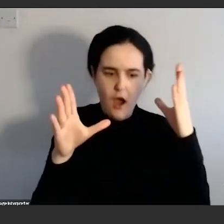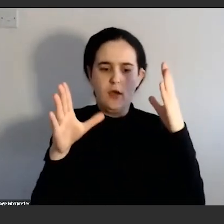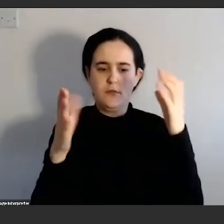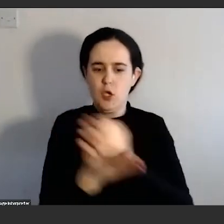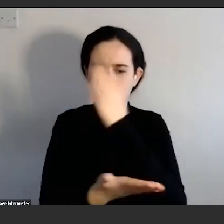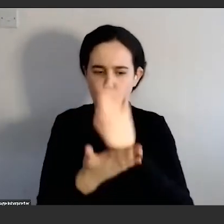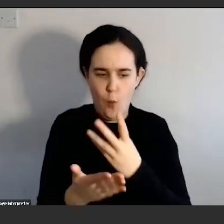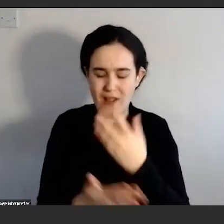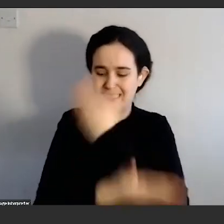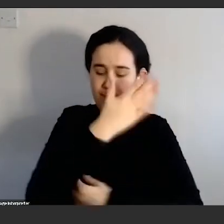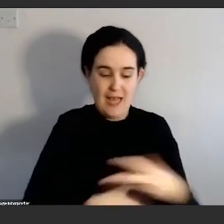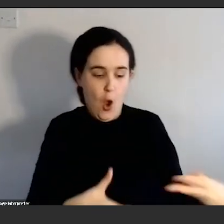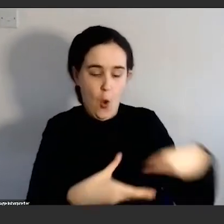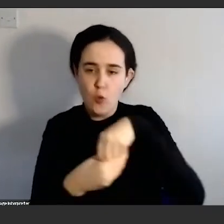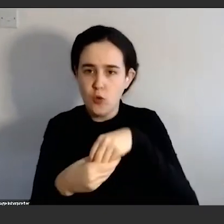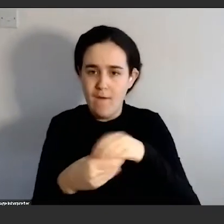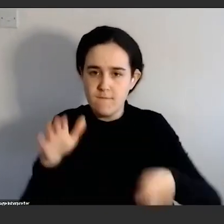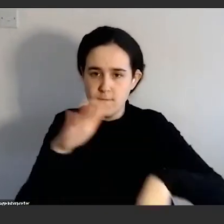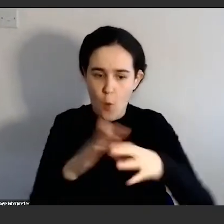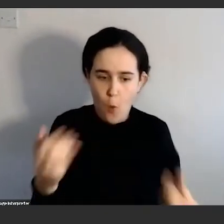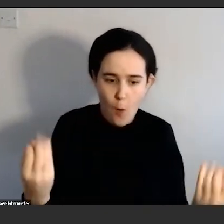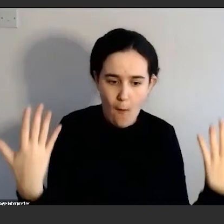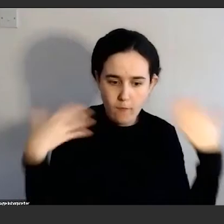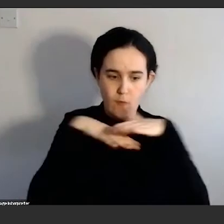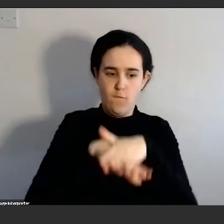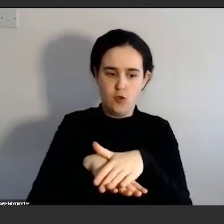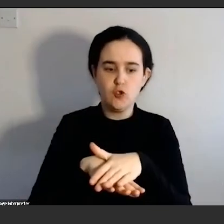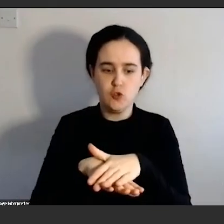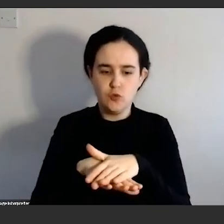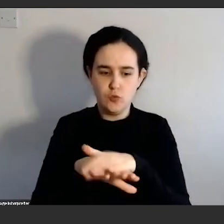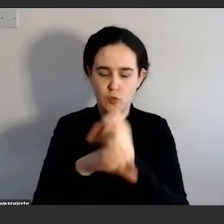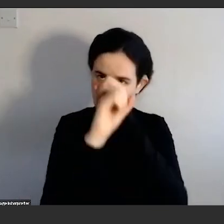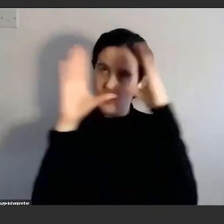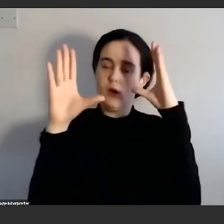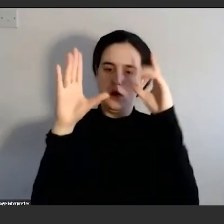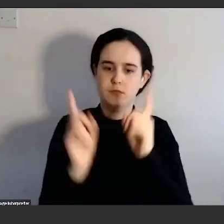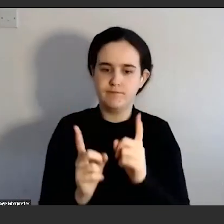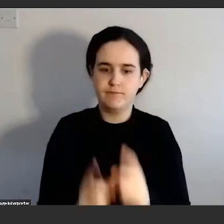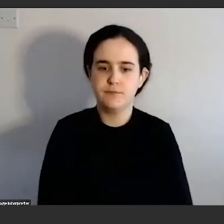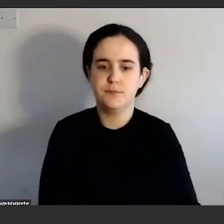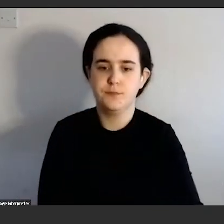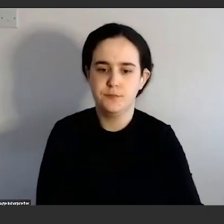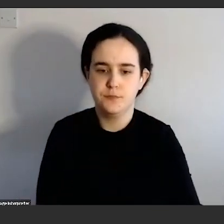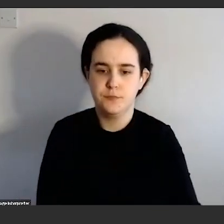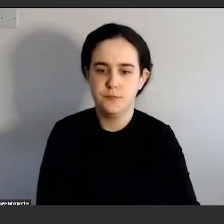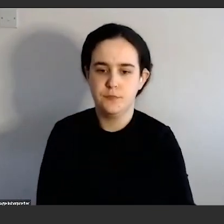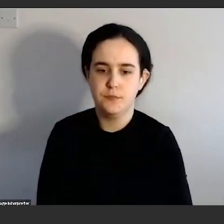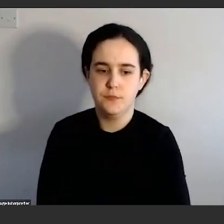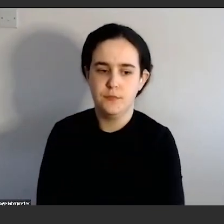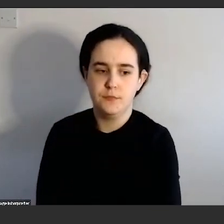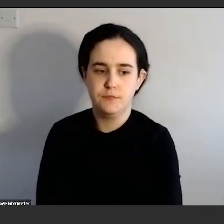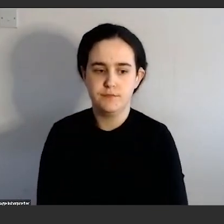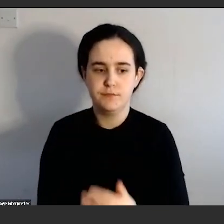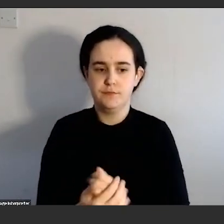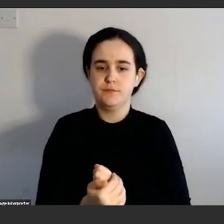Achieving our goals will require all of us to work together internationally. So thank you for your collective